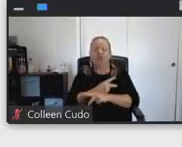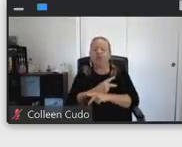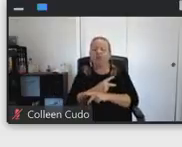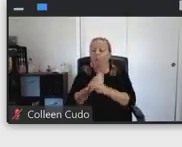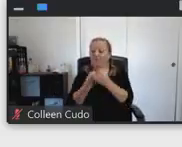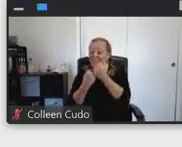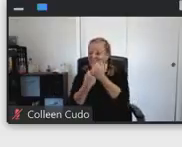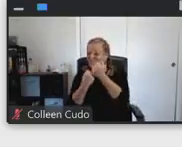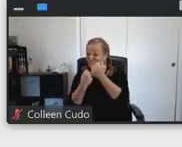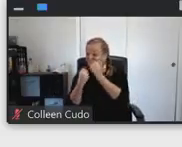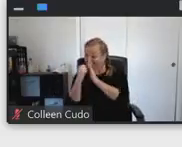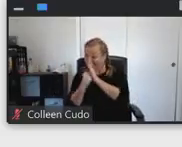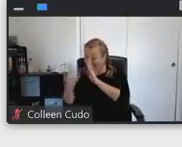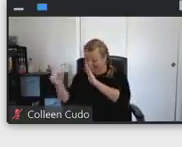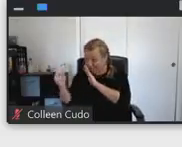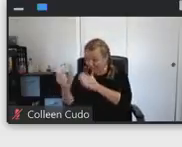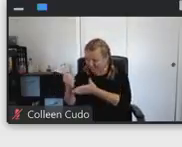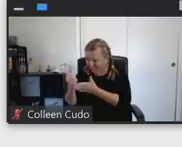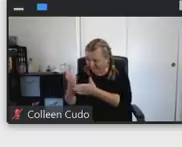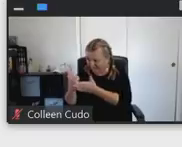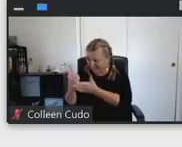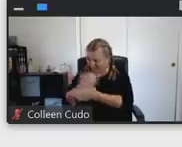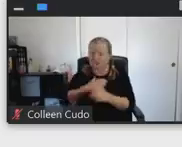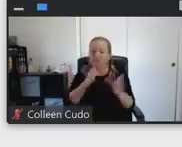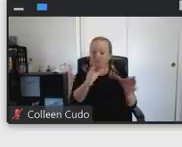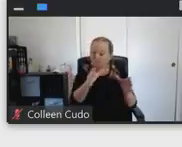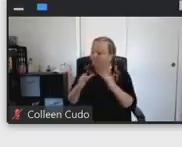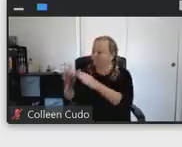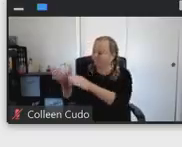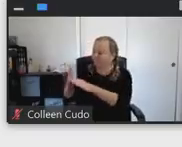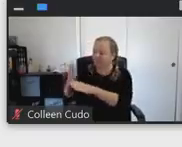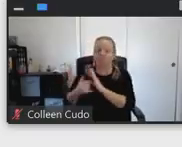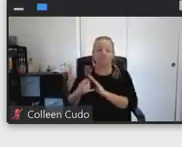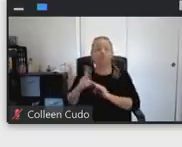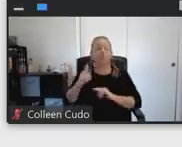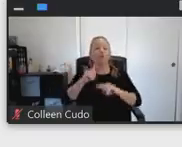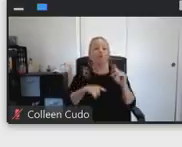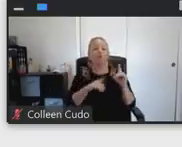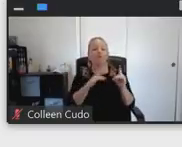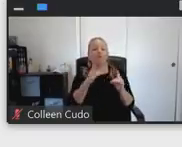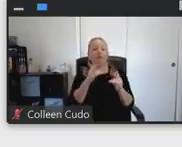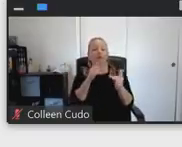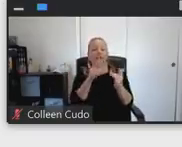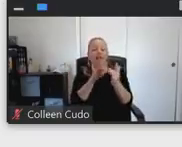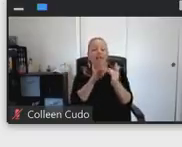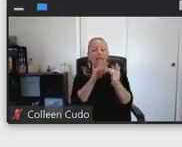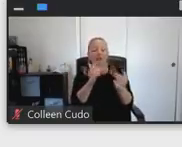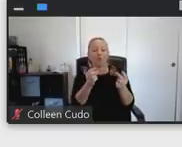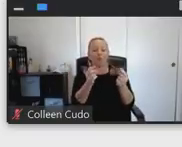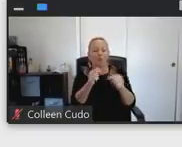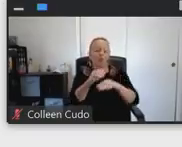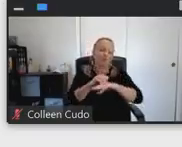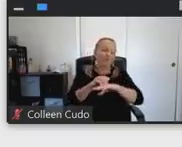So that means that if there are cases we know we aren't going to be able to contact quickly, we were sending them to state